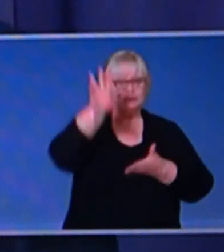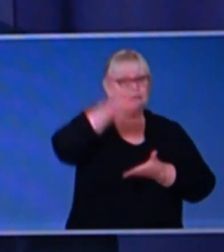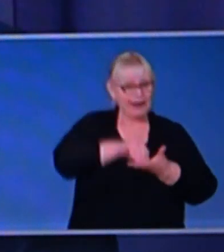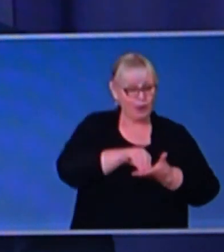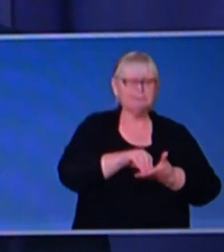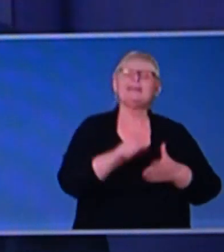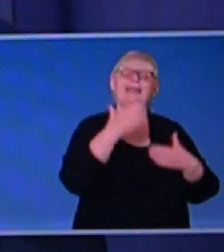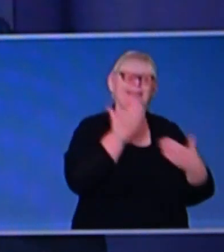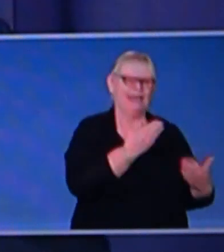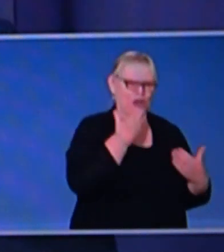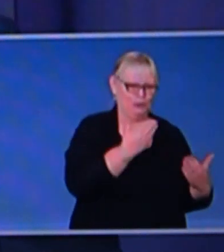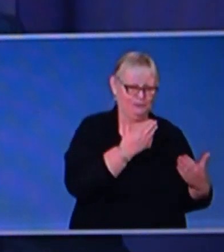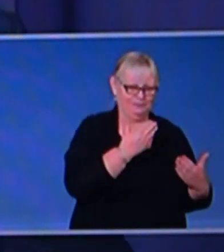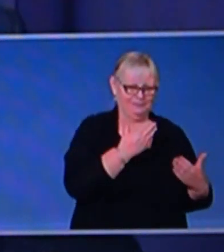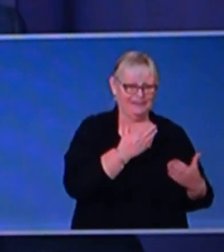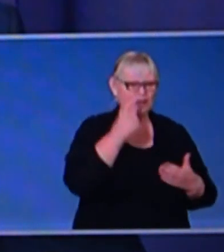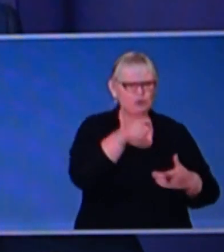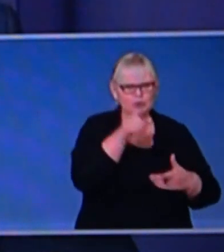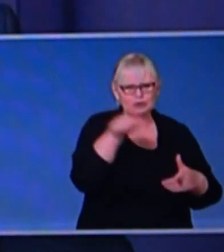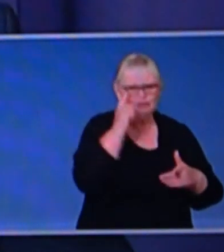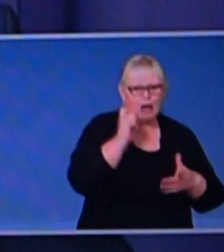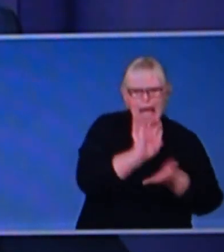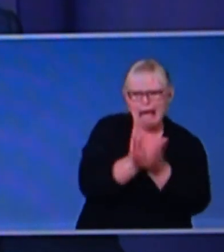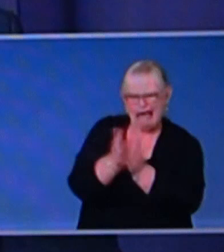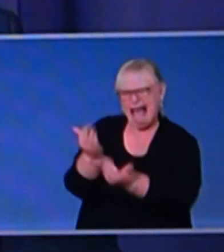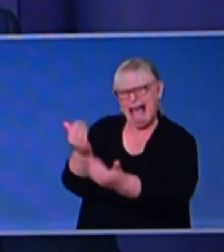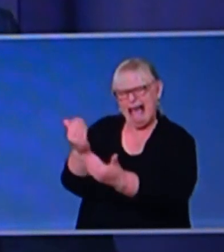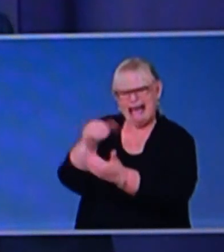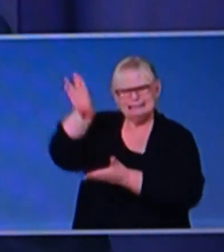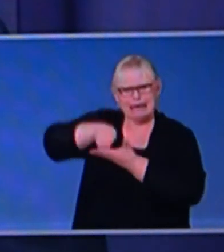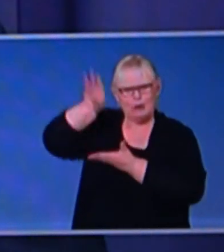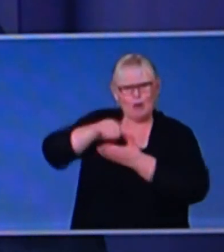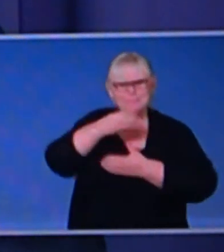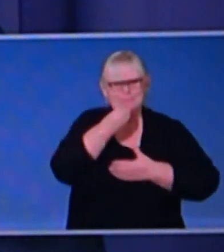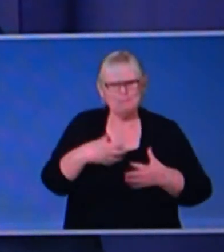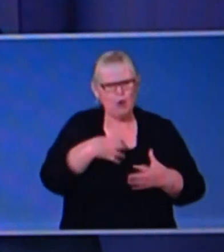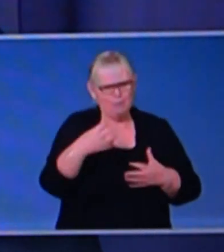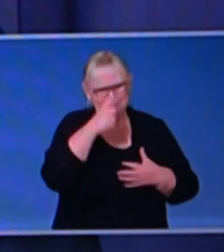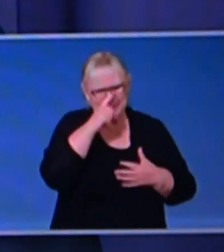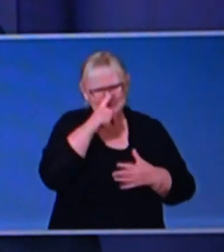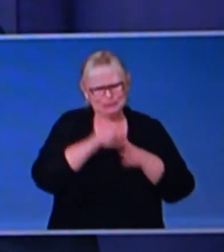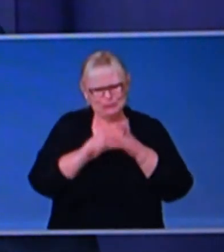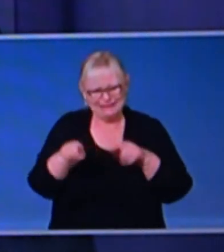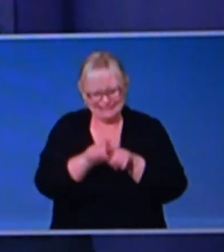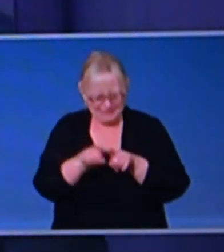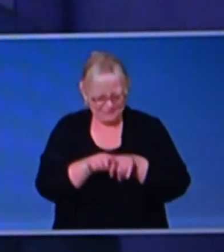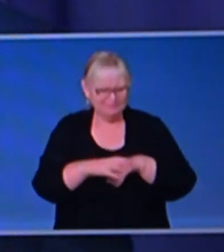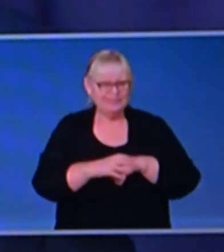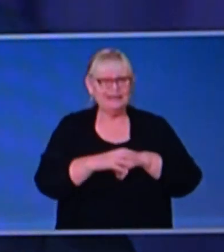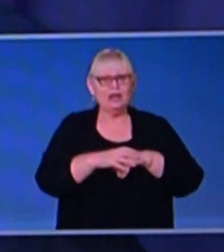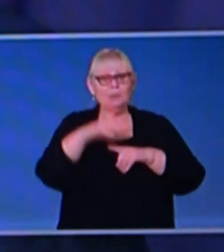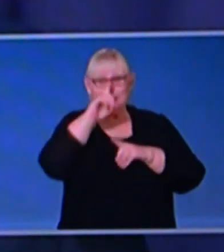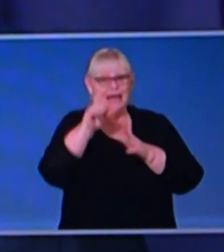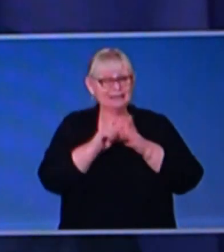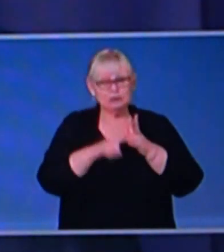you very much. Convince 2 or 3 more people that haven't downloaded the app to do the same thing. Now, we are unable to